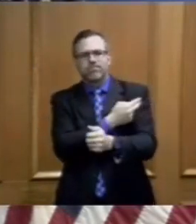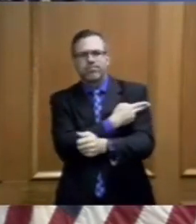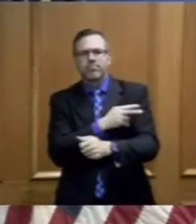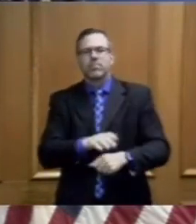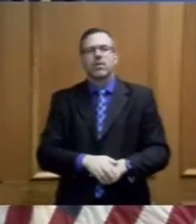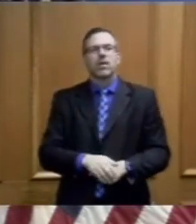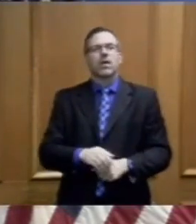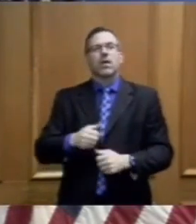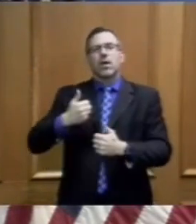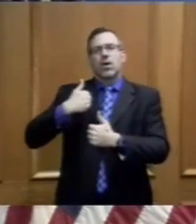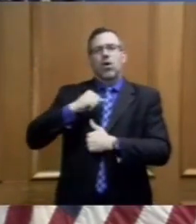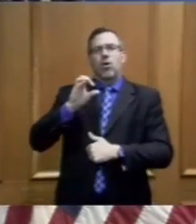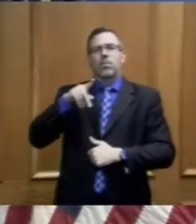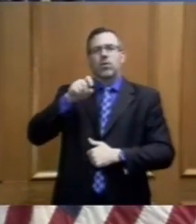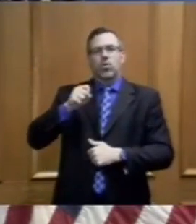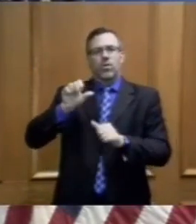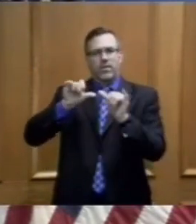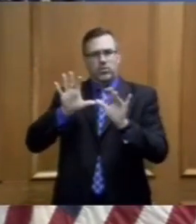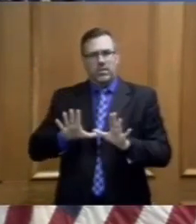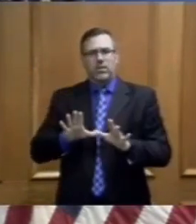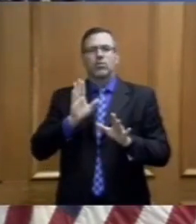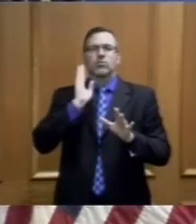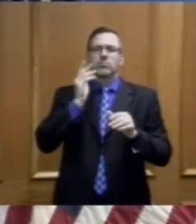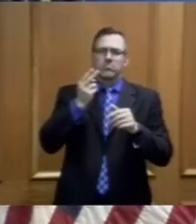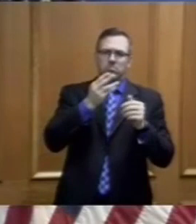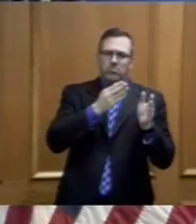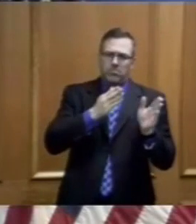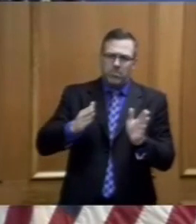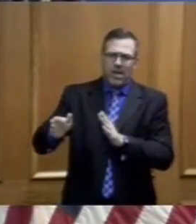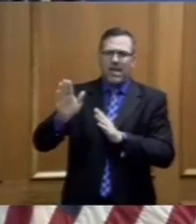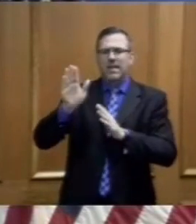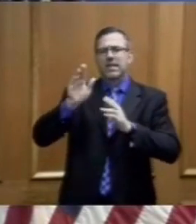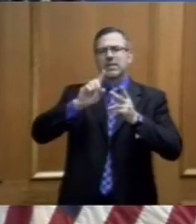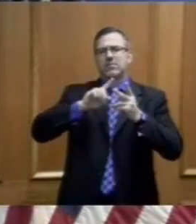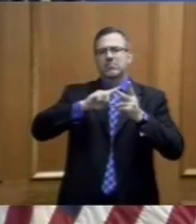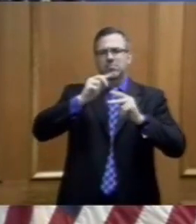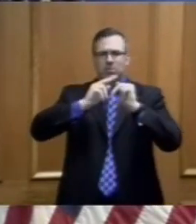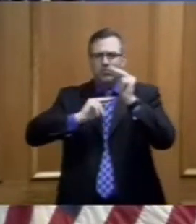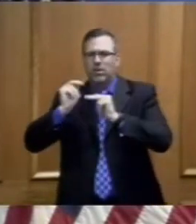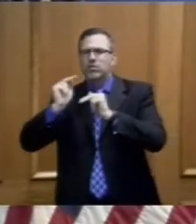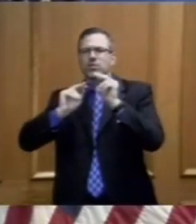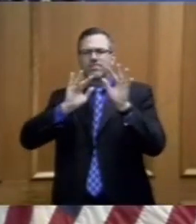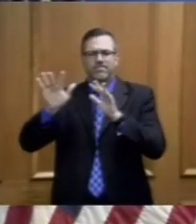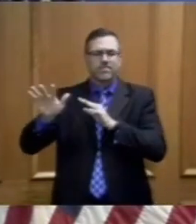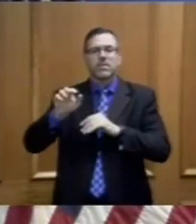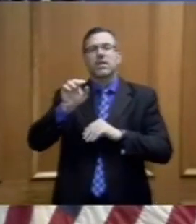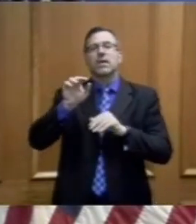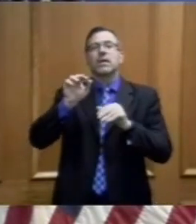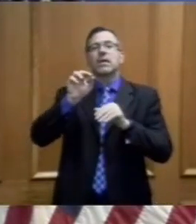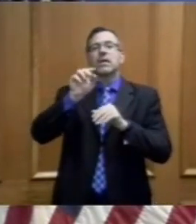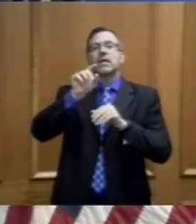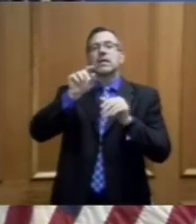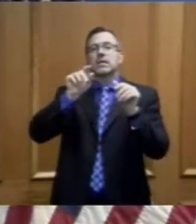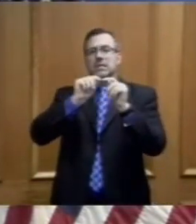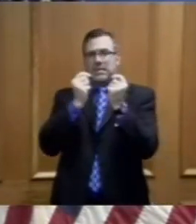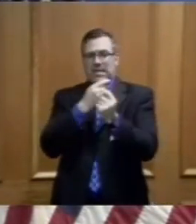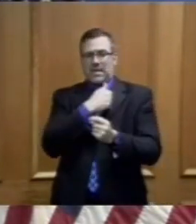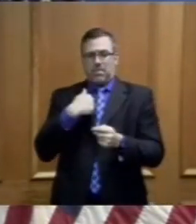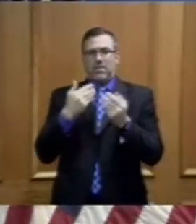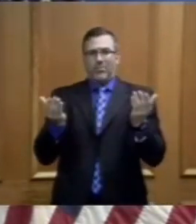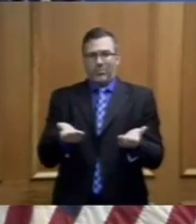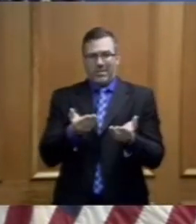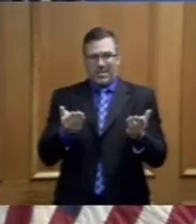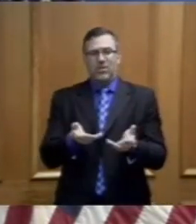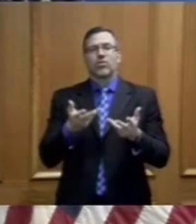expertise, planning and design processes, construction capabilities, team members in the Nashville district are taking on the mission of